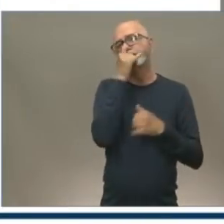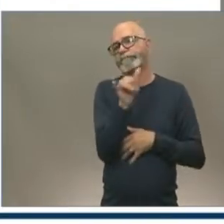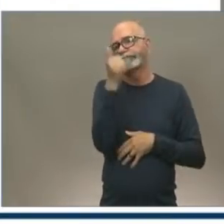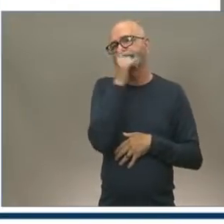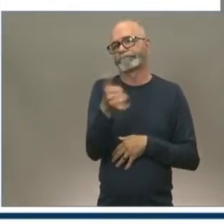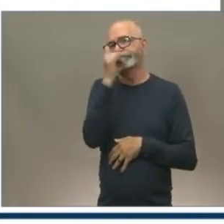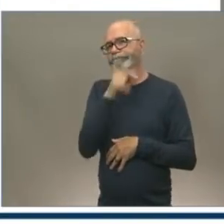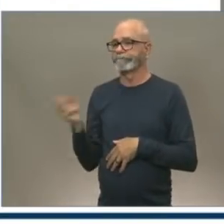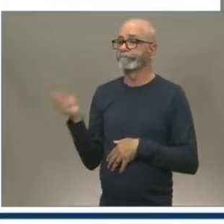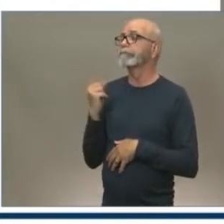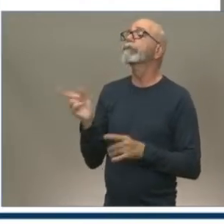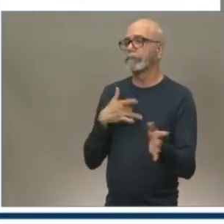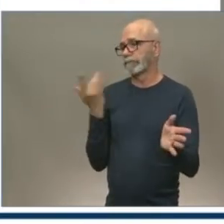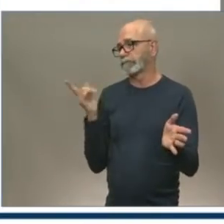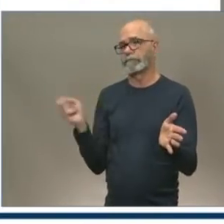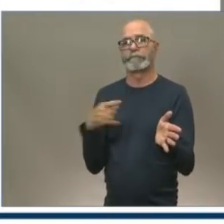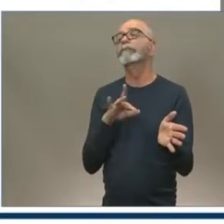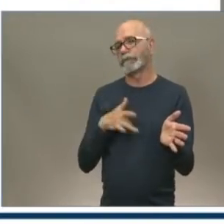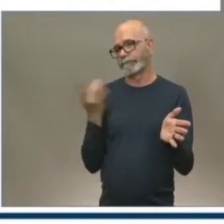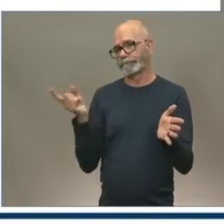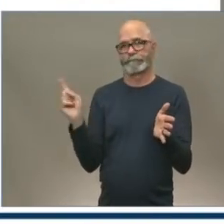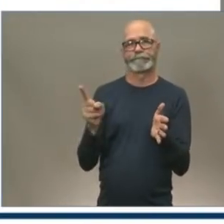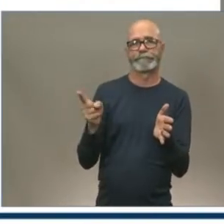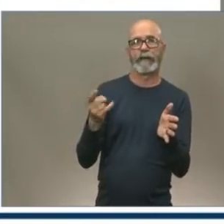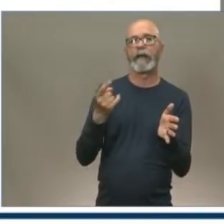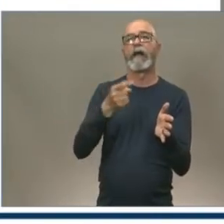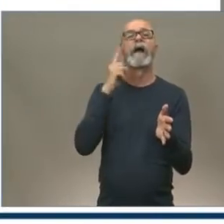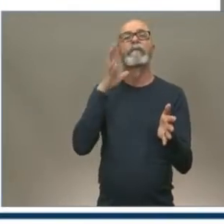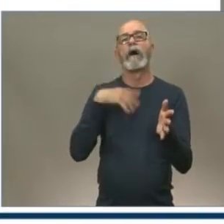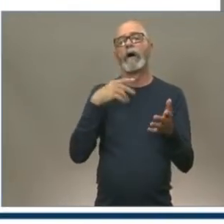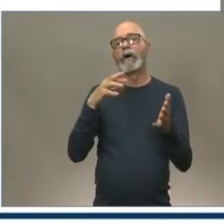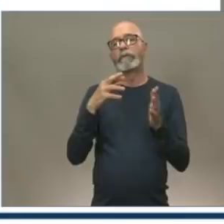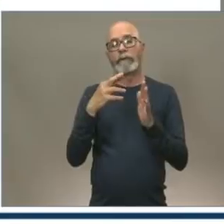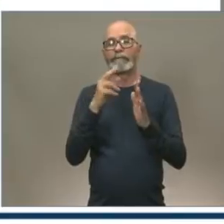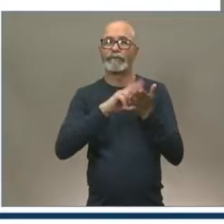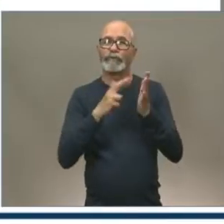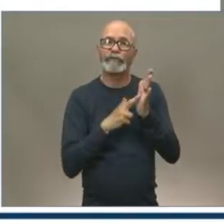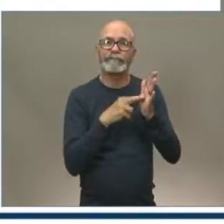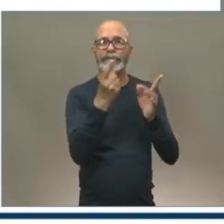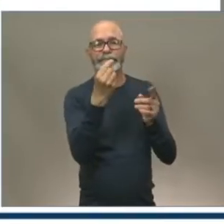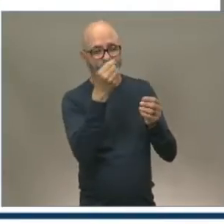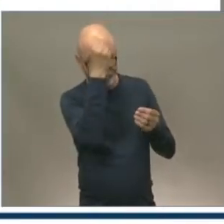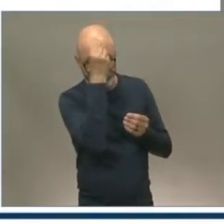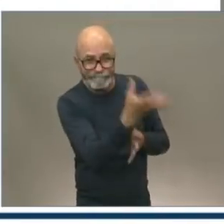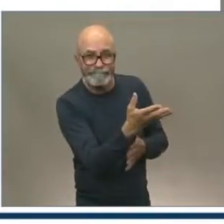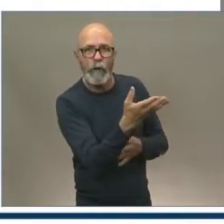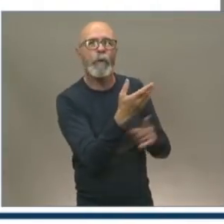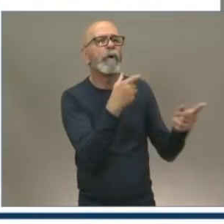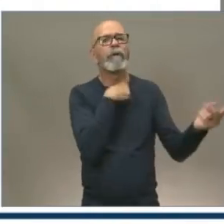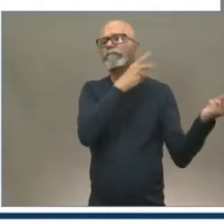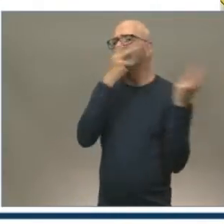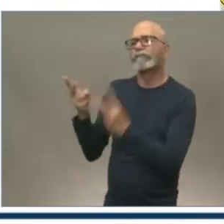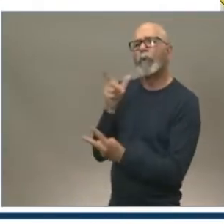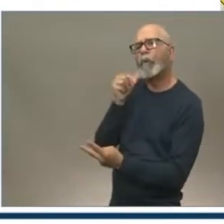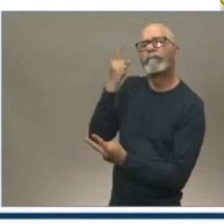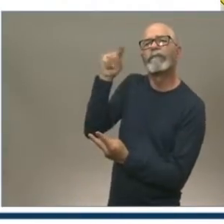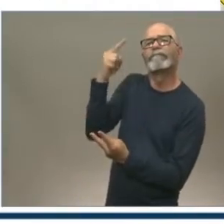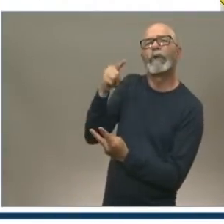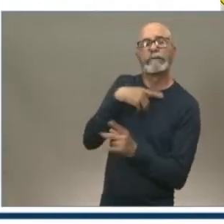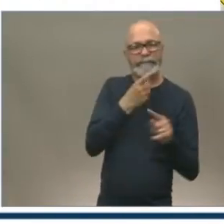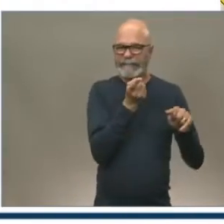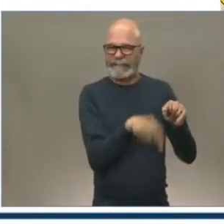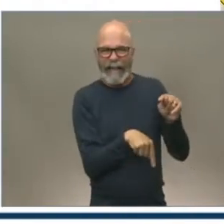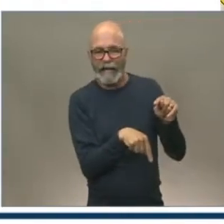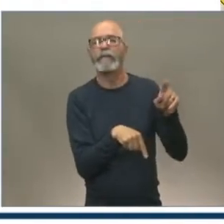process of changing that whole digital safe check-in to make sure people are aware of who can and cannot travel. Shayna, go ahead with your